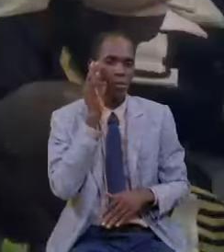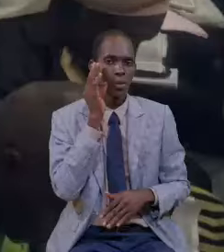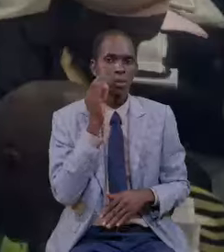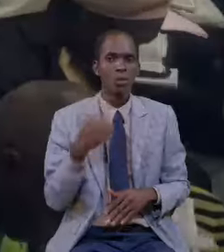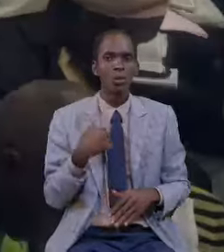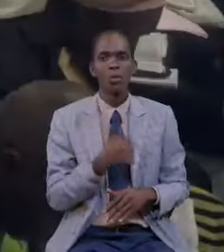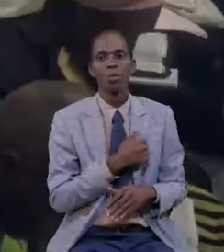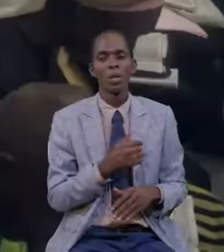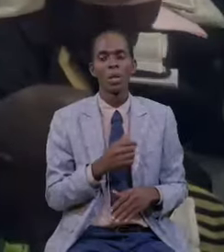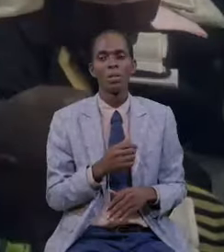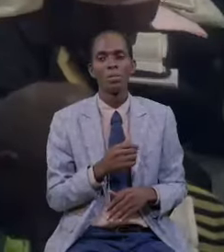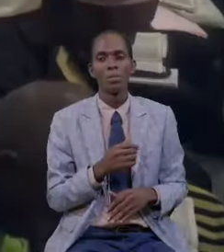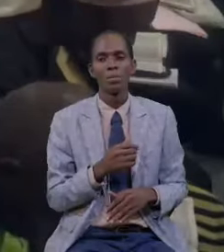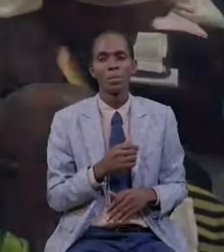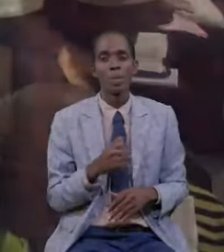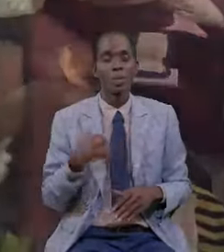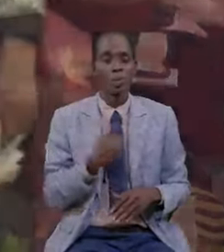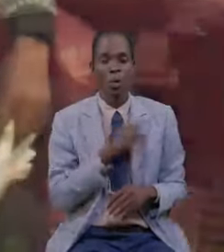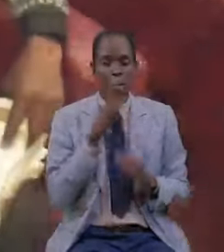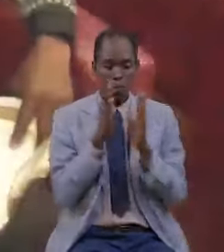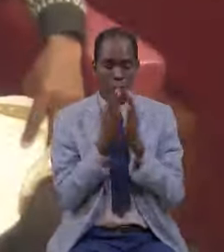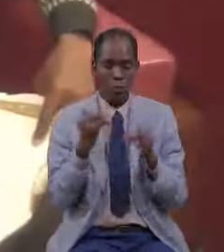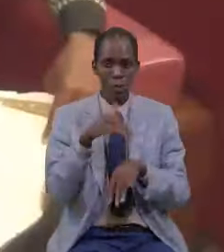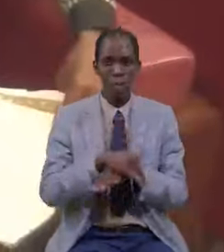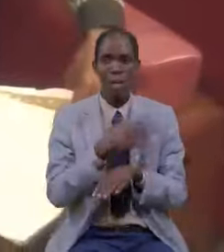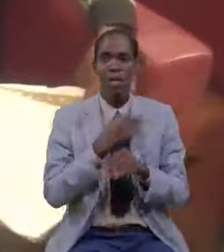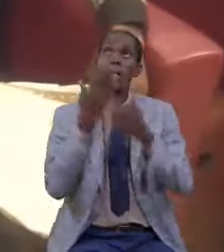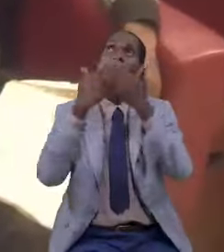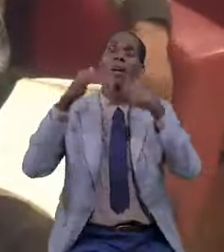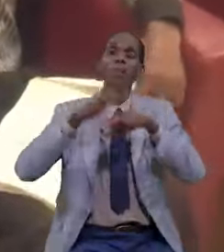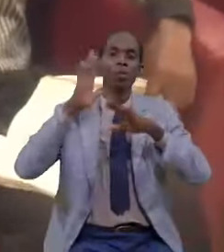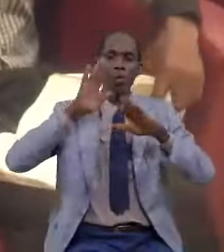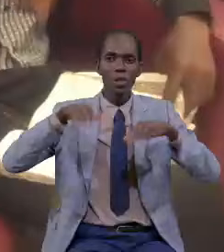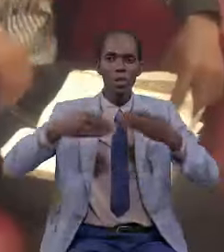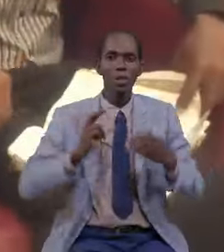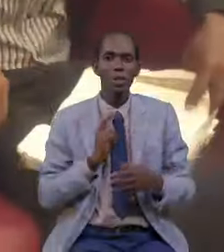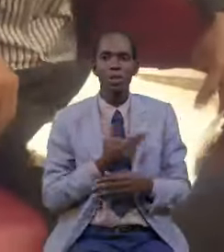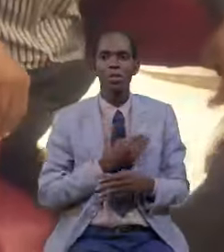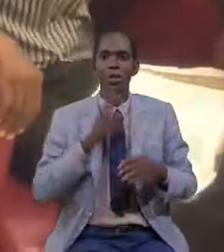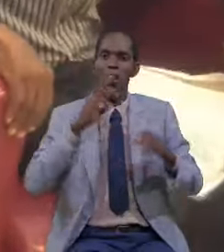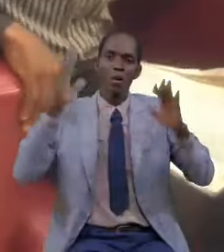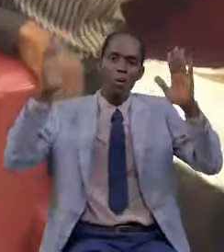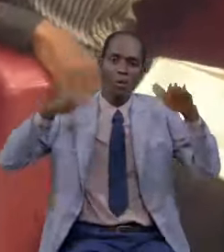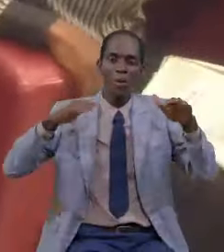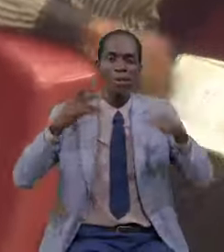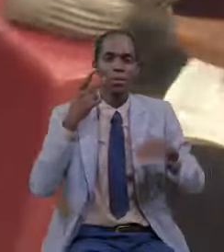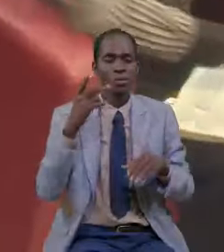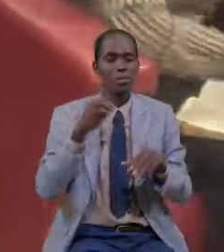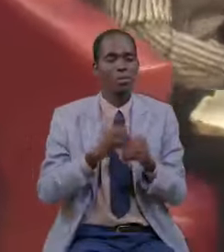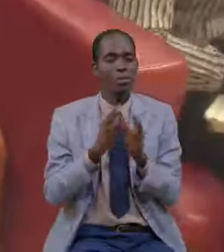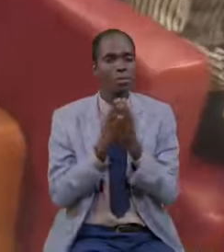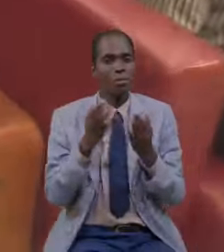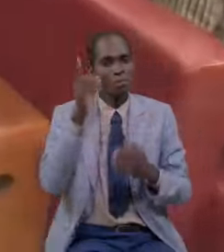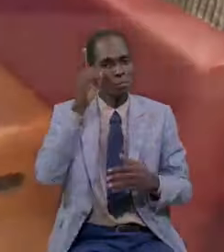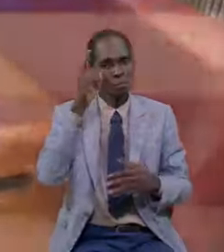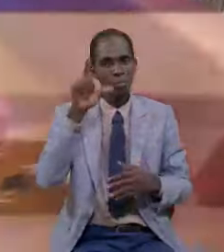tonight, and the heavens will give rain. Luke chapter 18, Luke chapter 18,